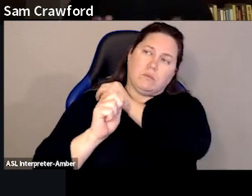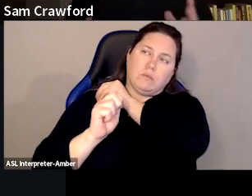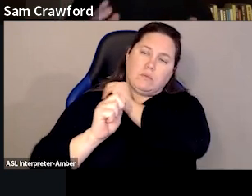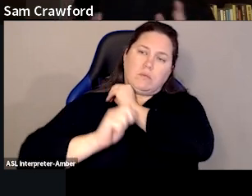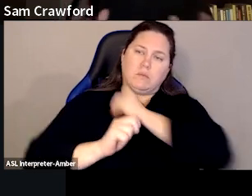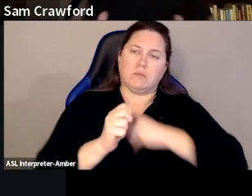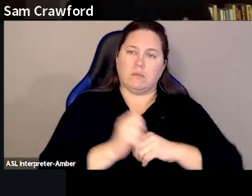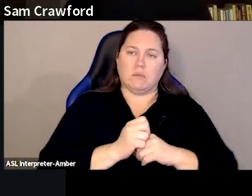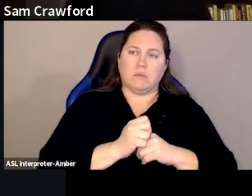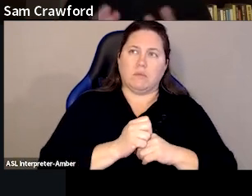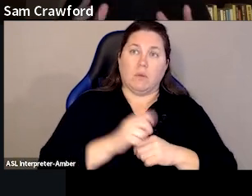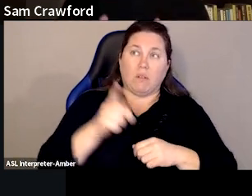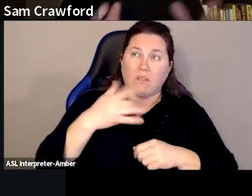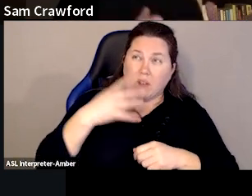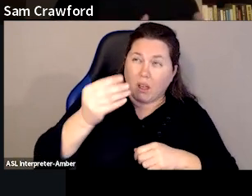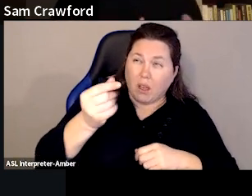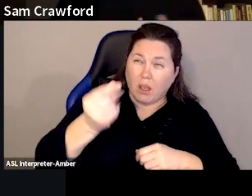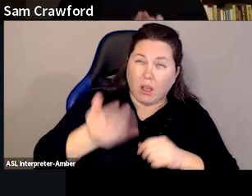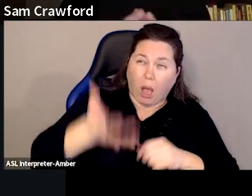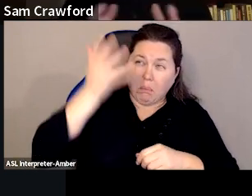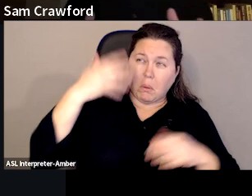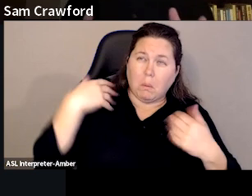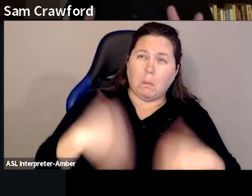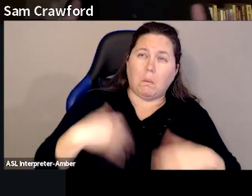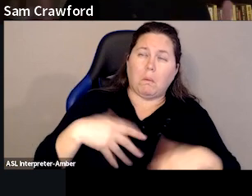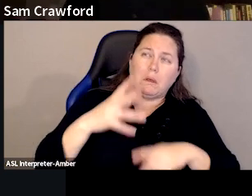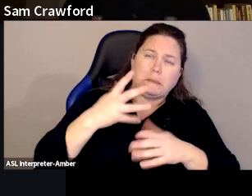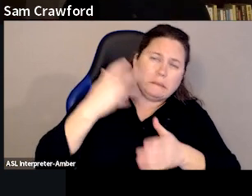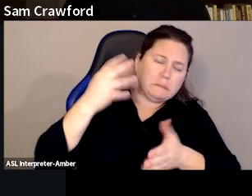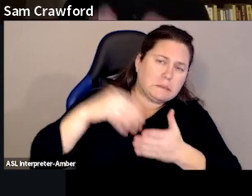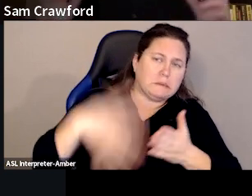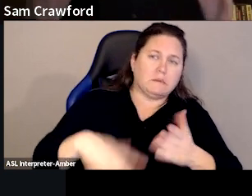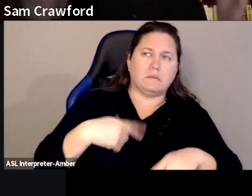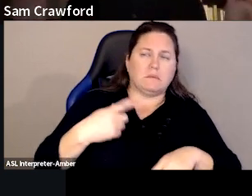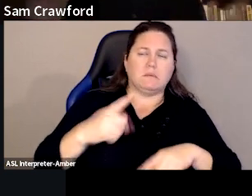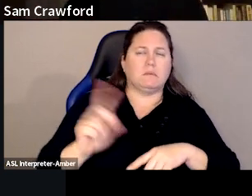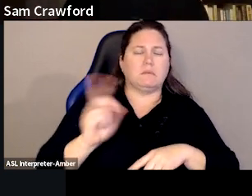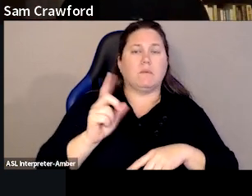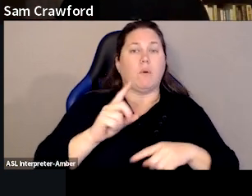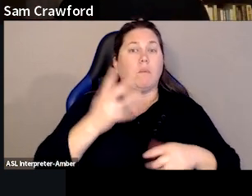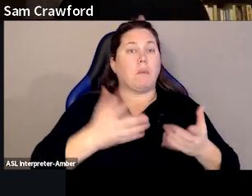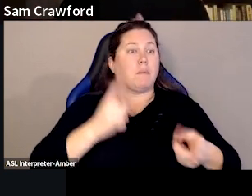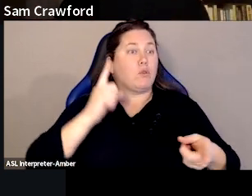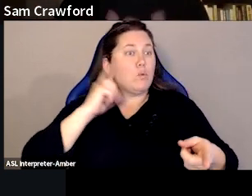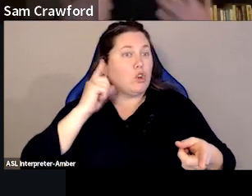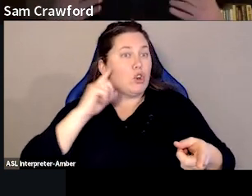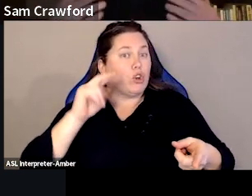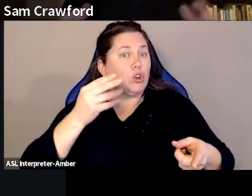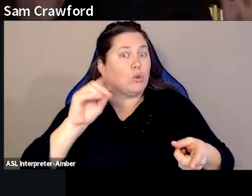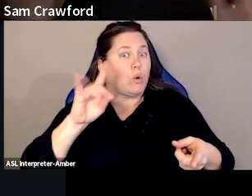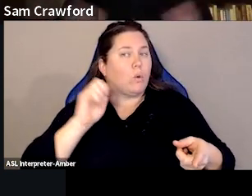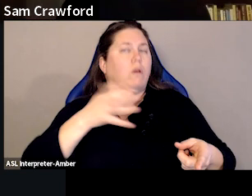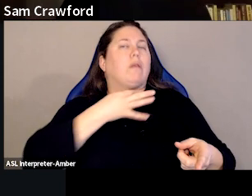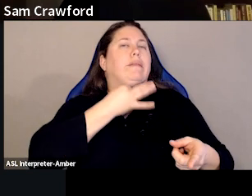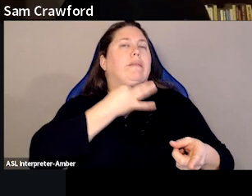that is possibly a bit too much to pay for what I want. Or maybe you've heard of this no-code revolution. Maybe you've seen people like